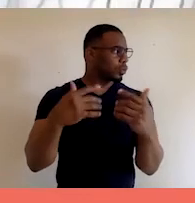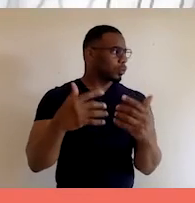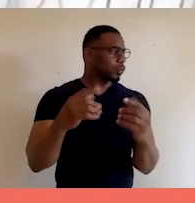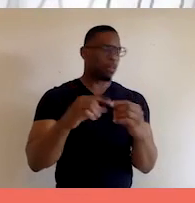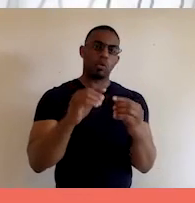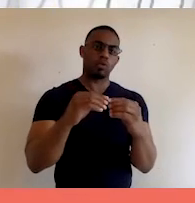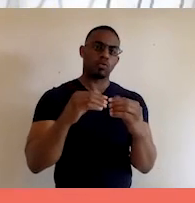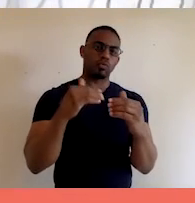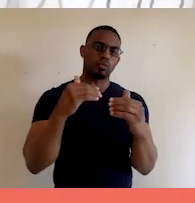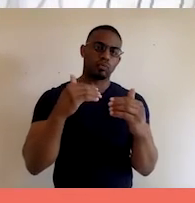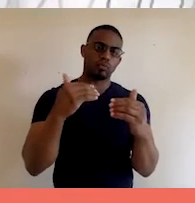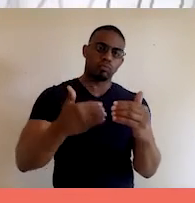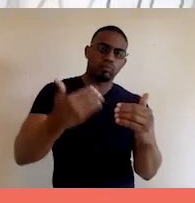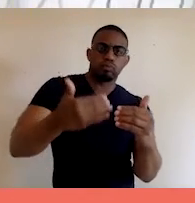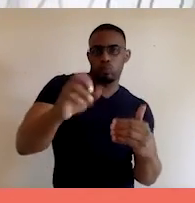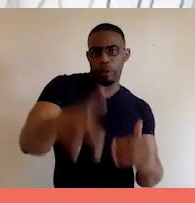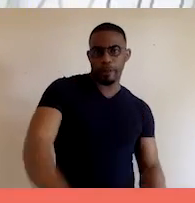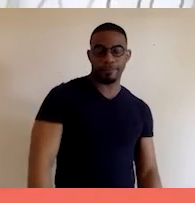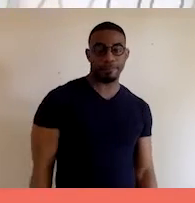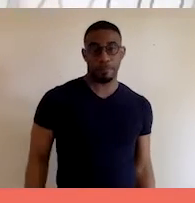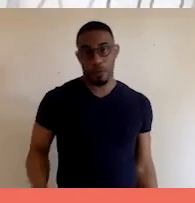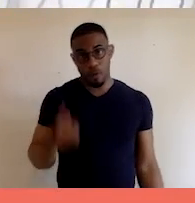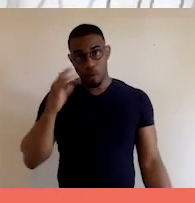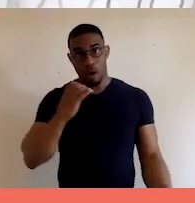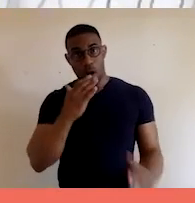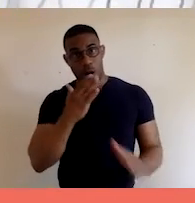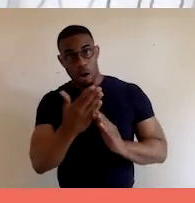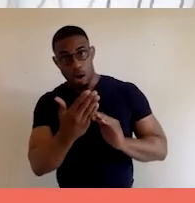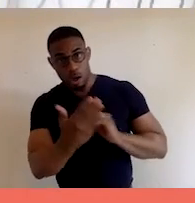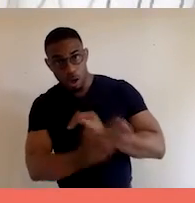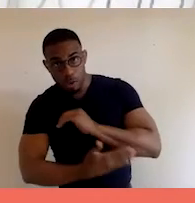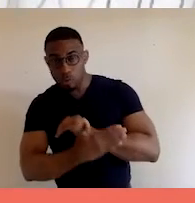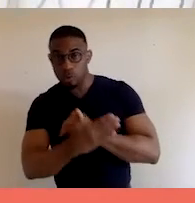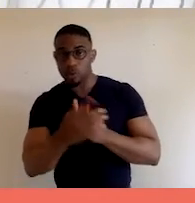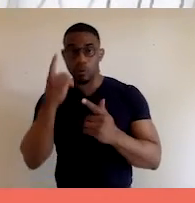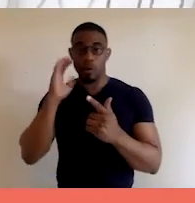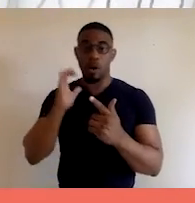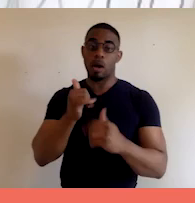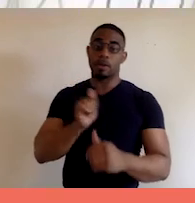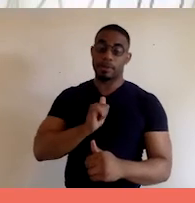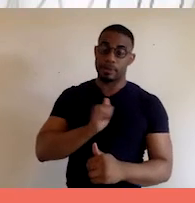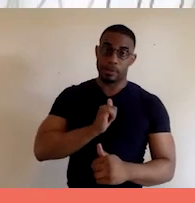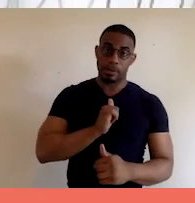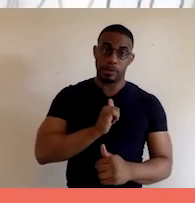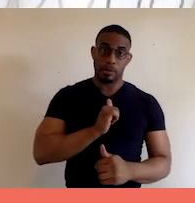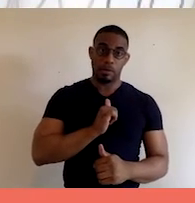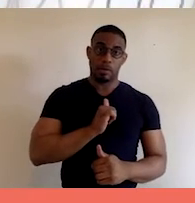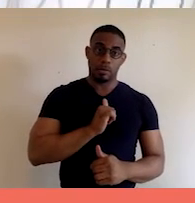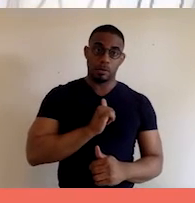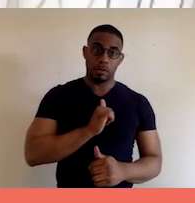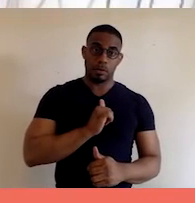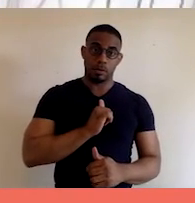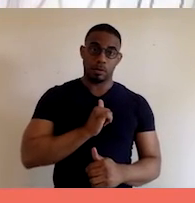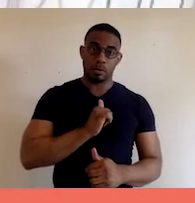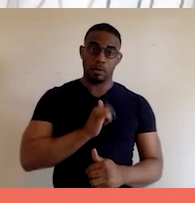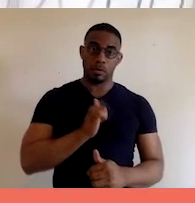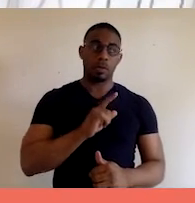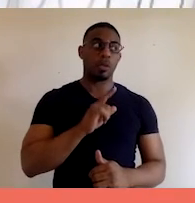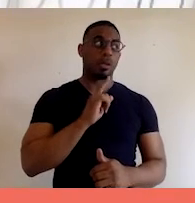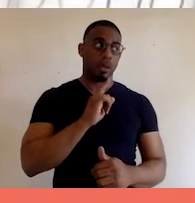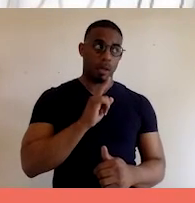more to progress for our country and for ourselves. We